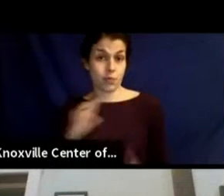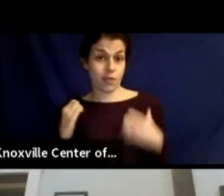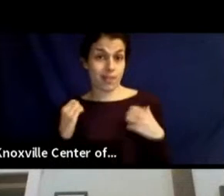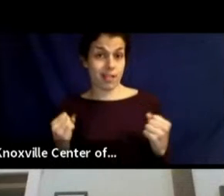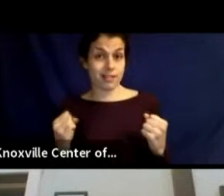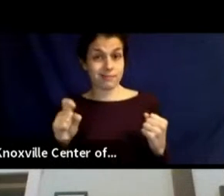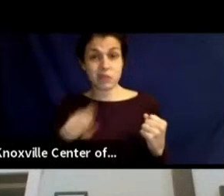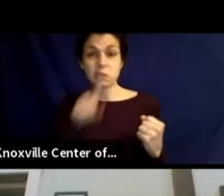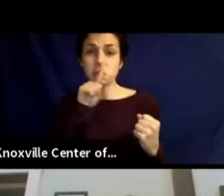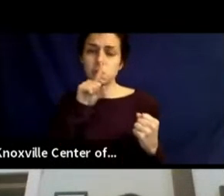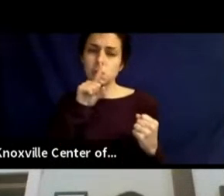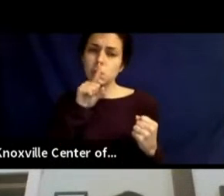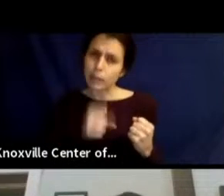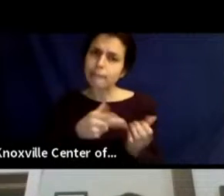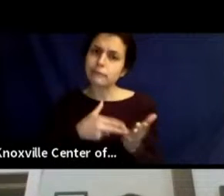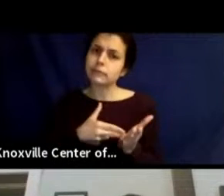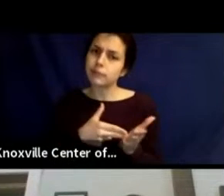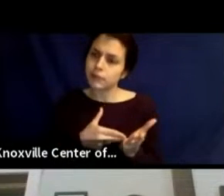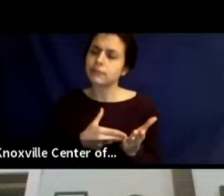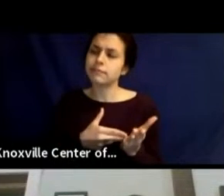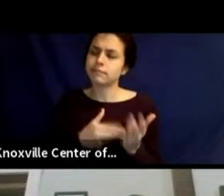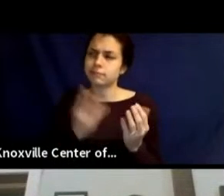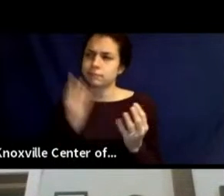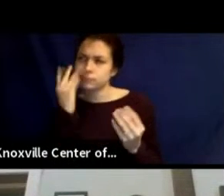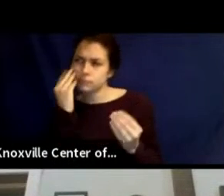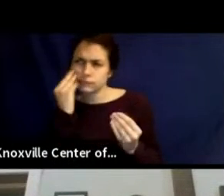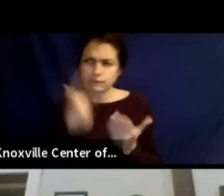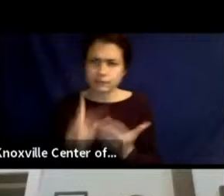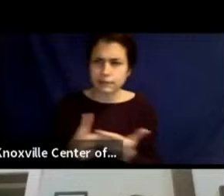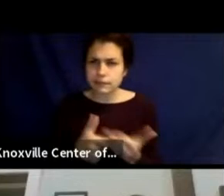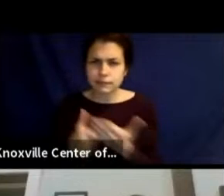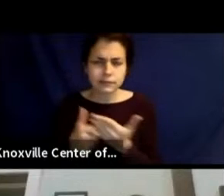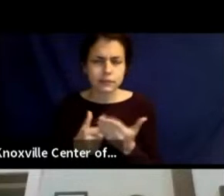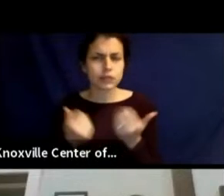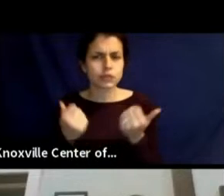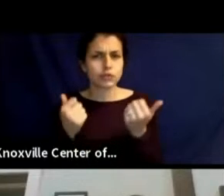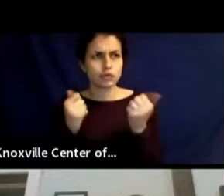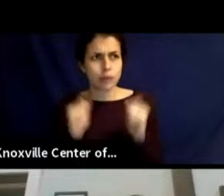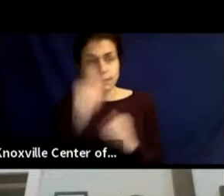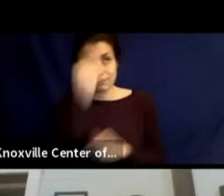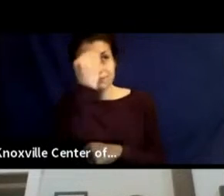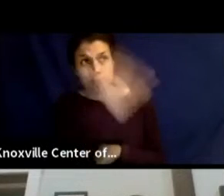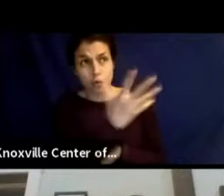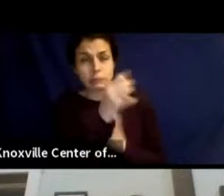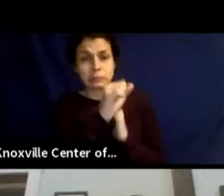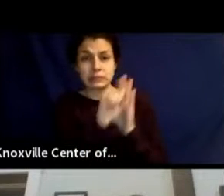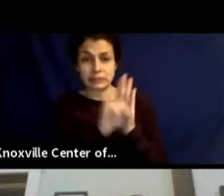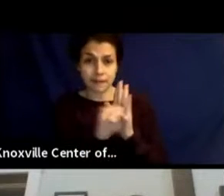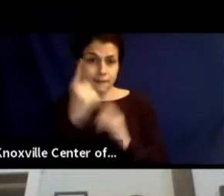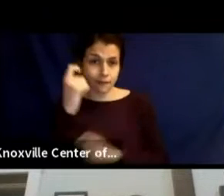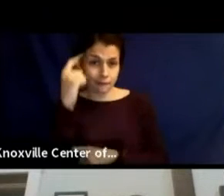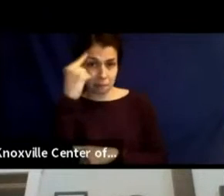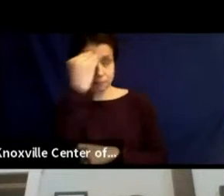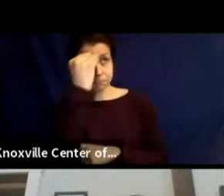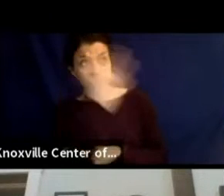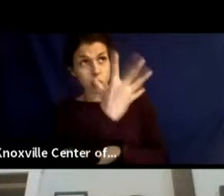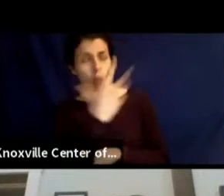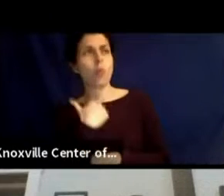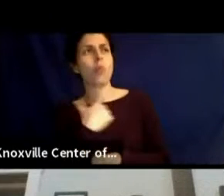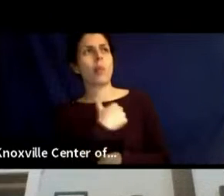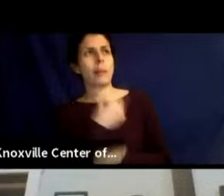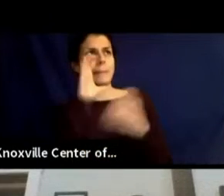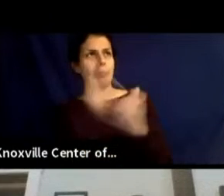and come up with some way to express to the state government what we feel may be most